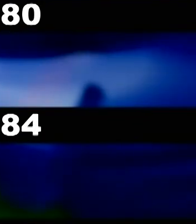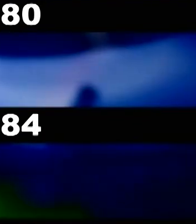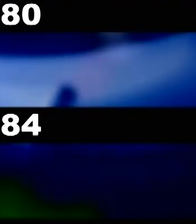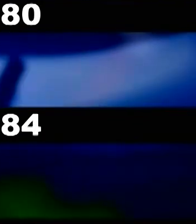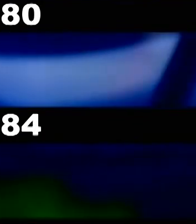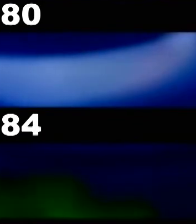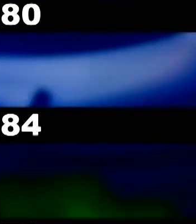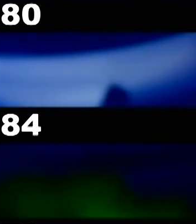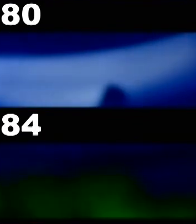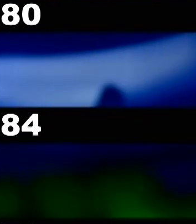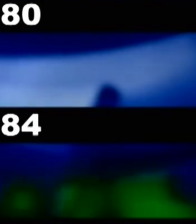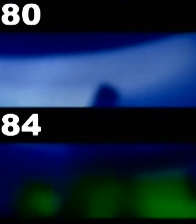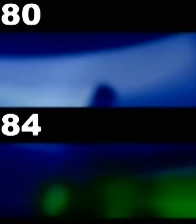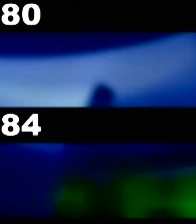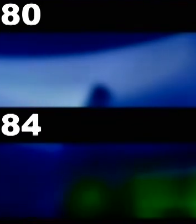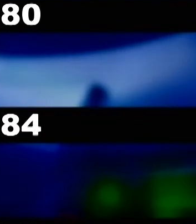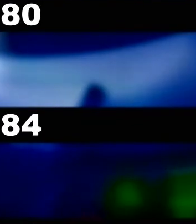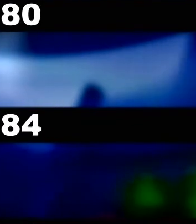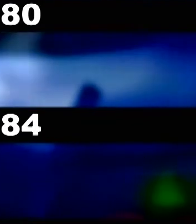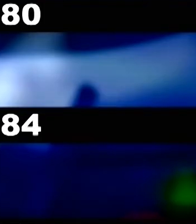with